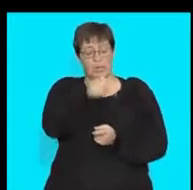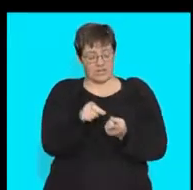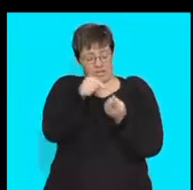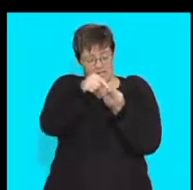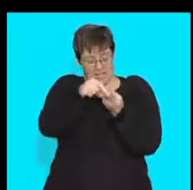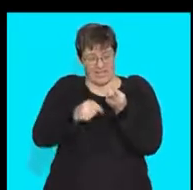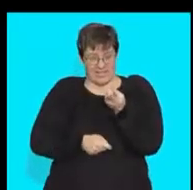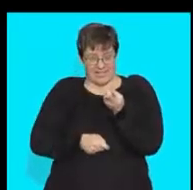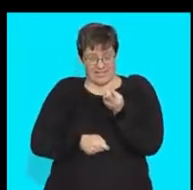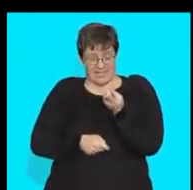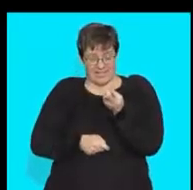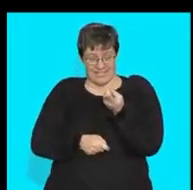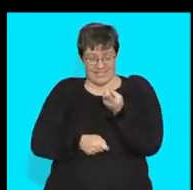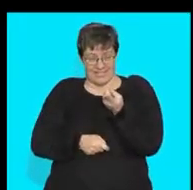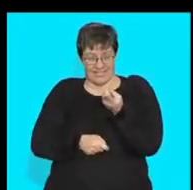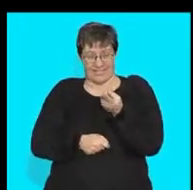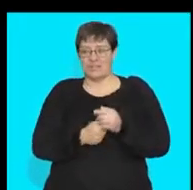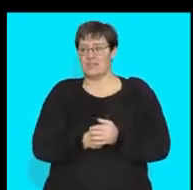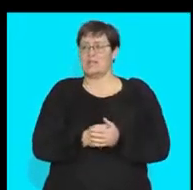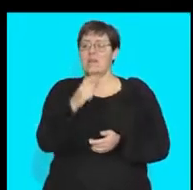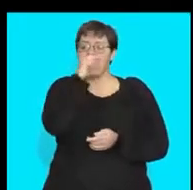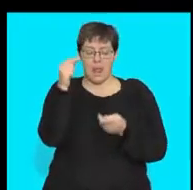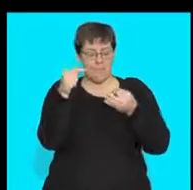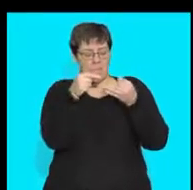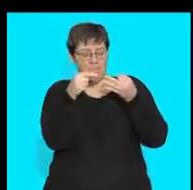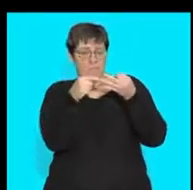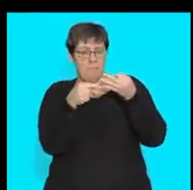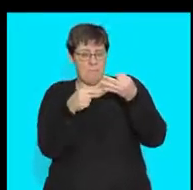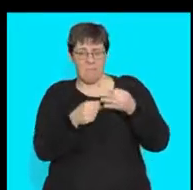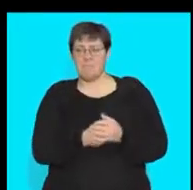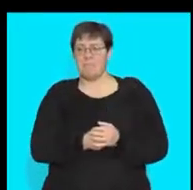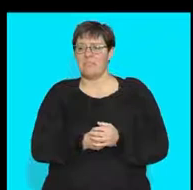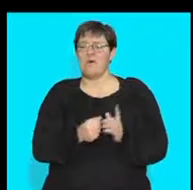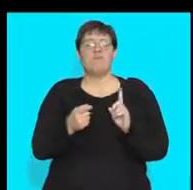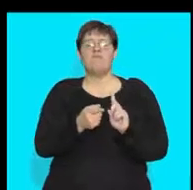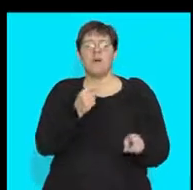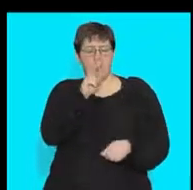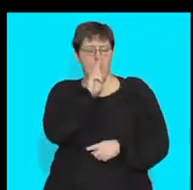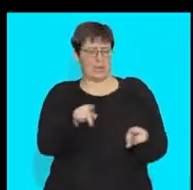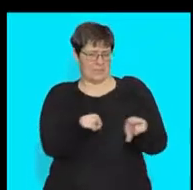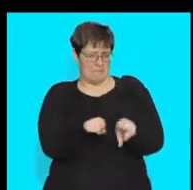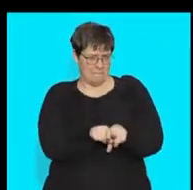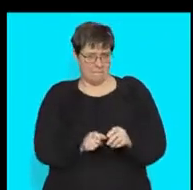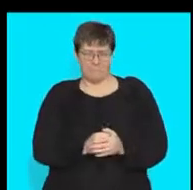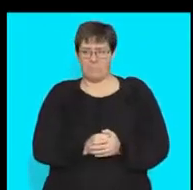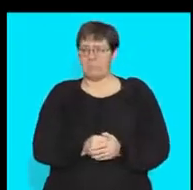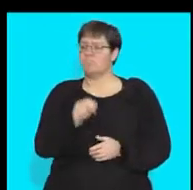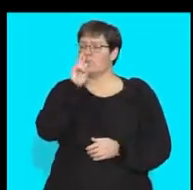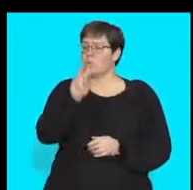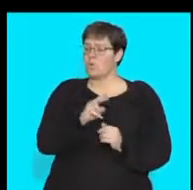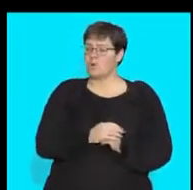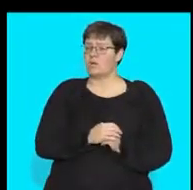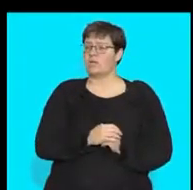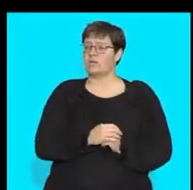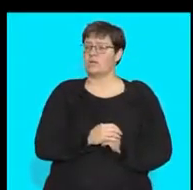human's fingertip, right? Now, the names of these little bones comes from what they look like. If you look at